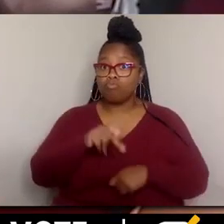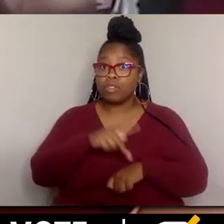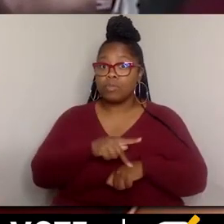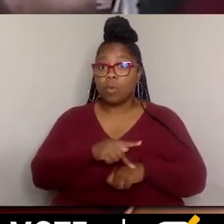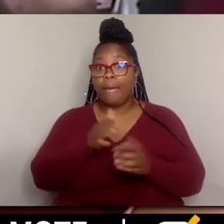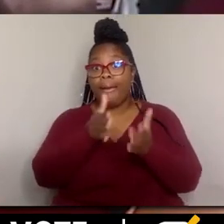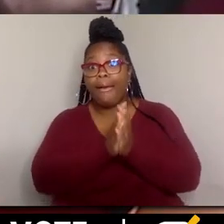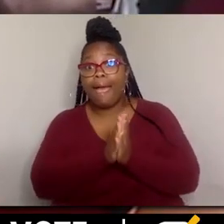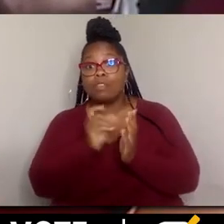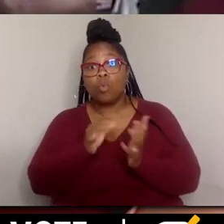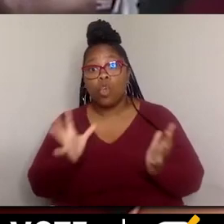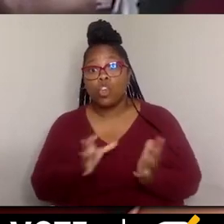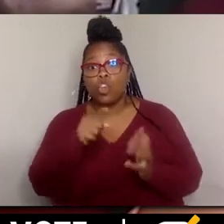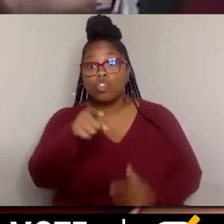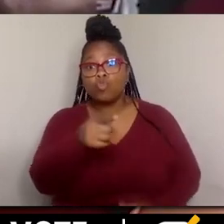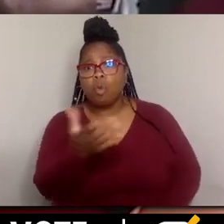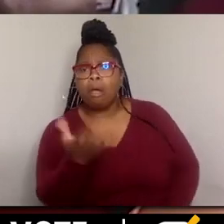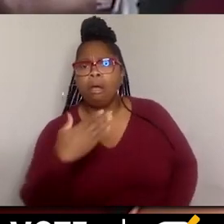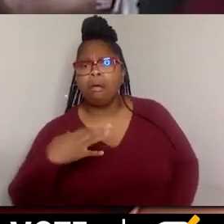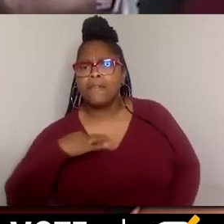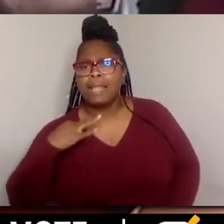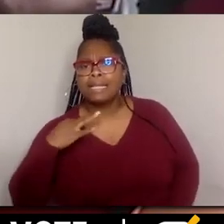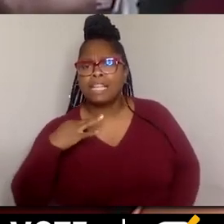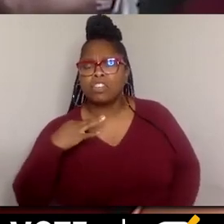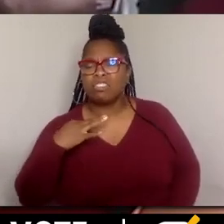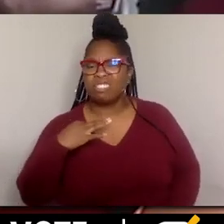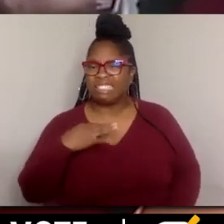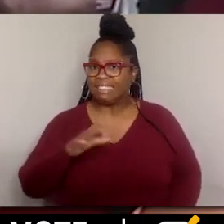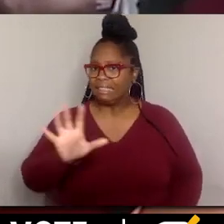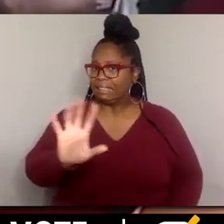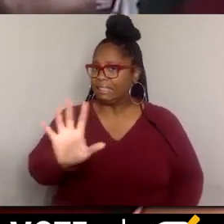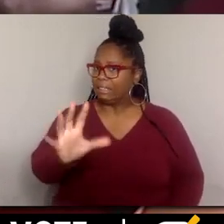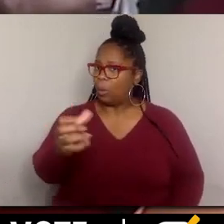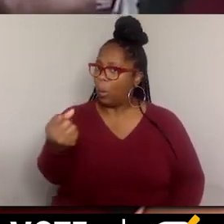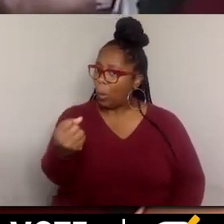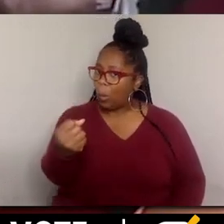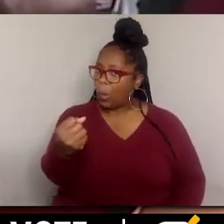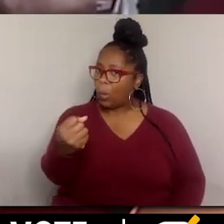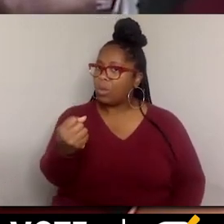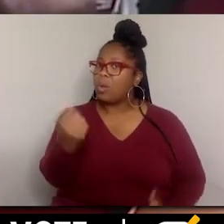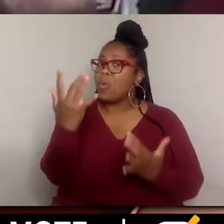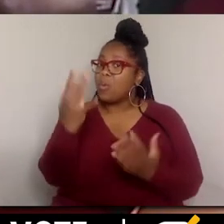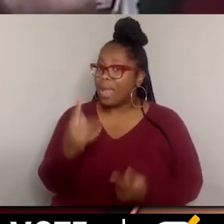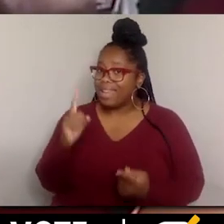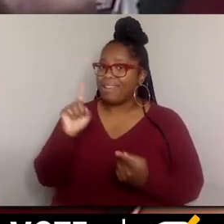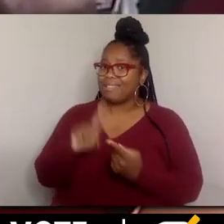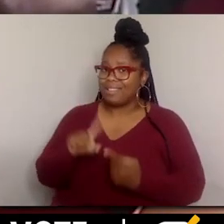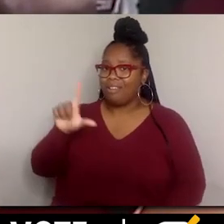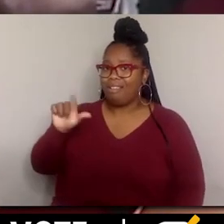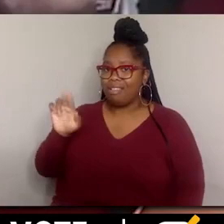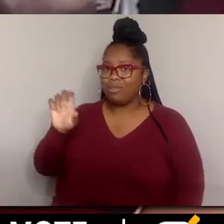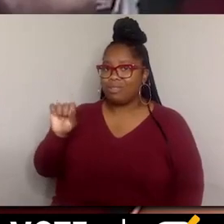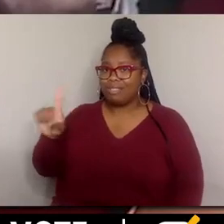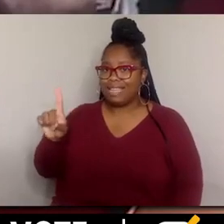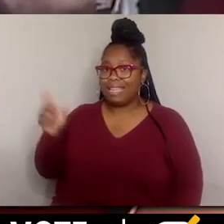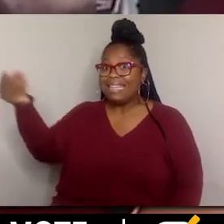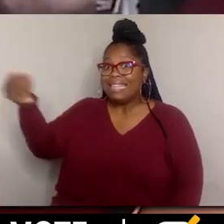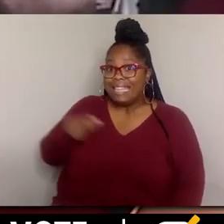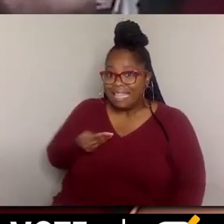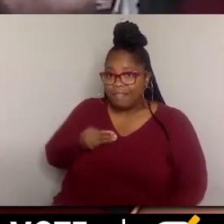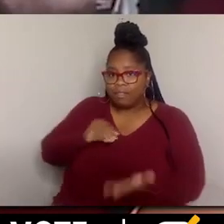volunteer, we must discourage you from doing so until the district provides a written plan